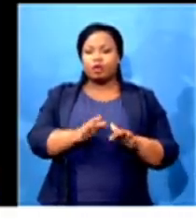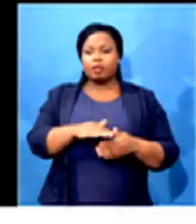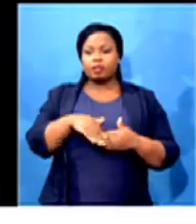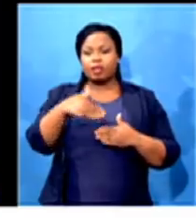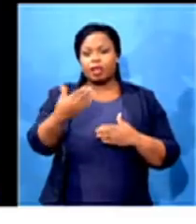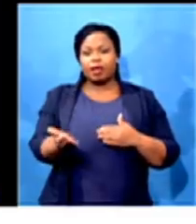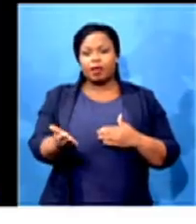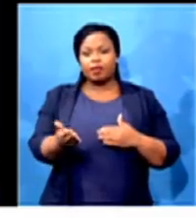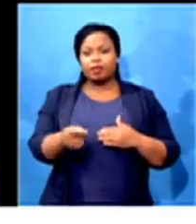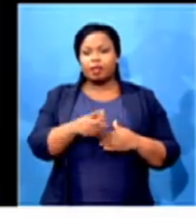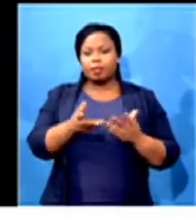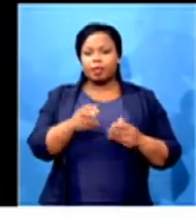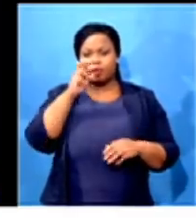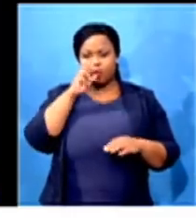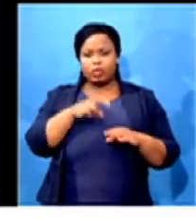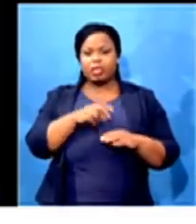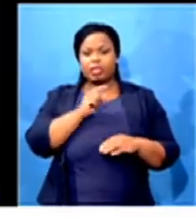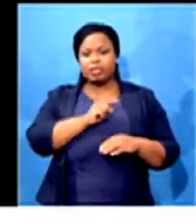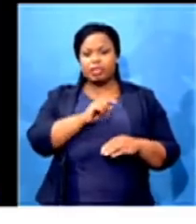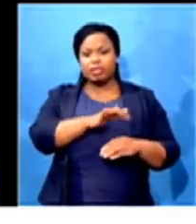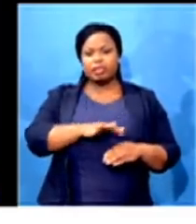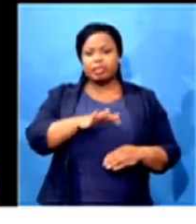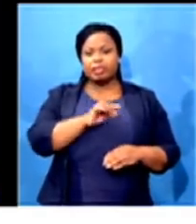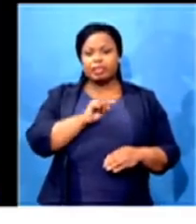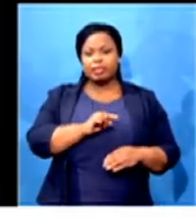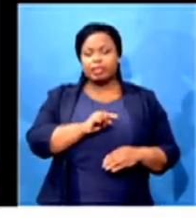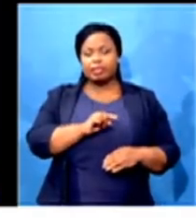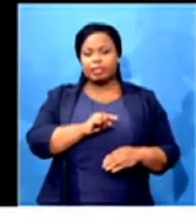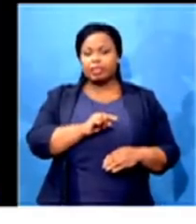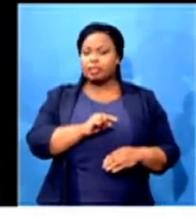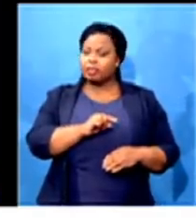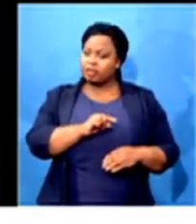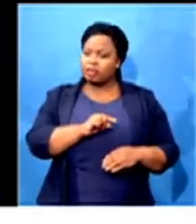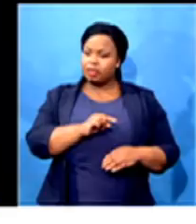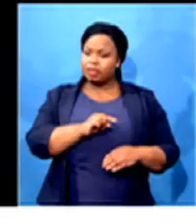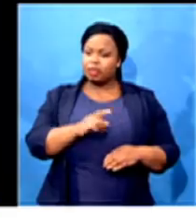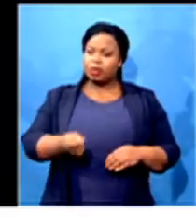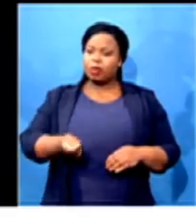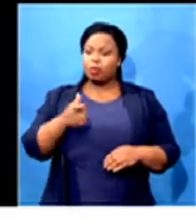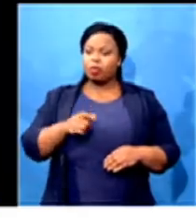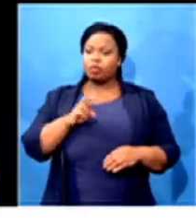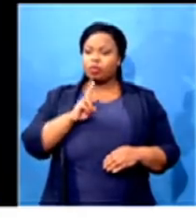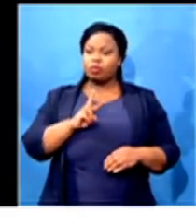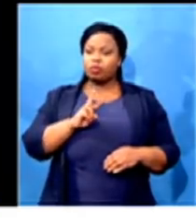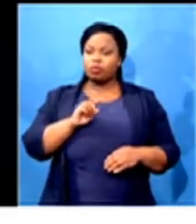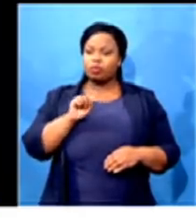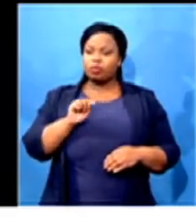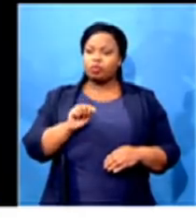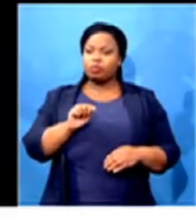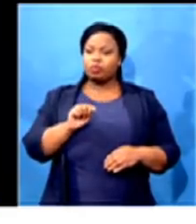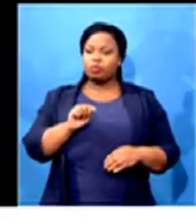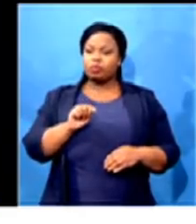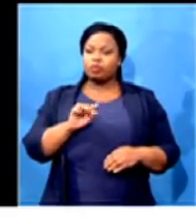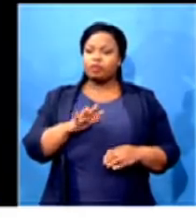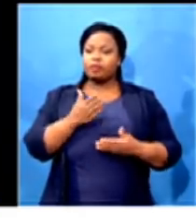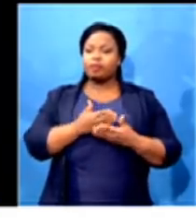those facilities. So we immediately work. It has taken us about 2.5 months to actually